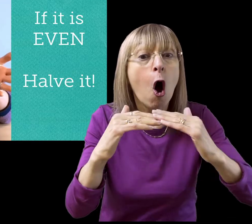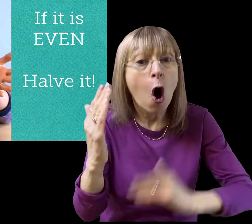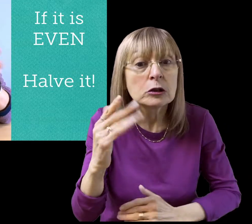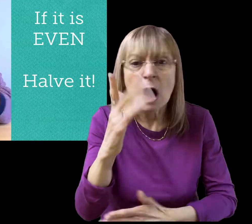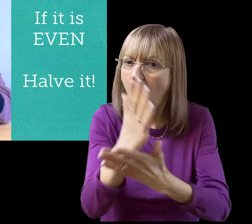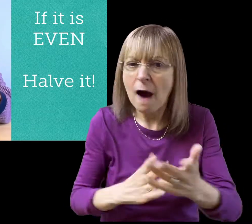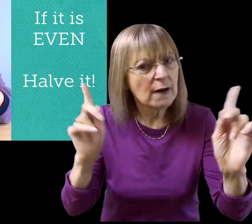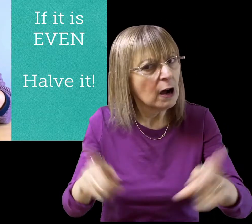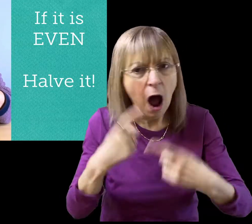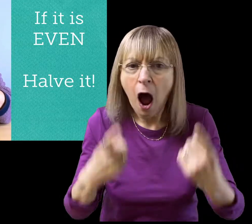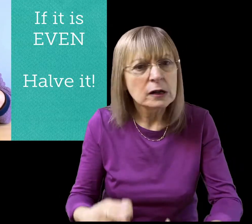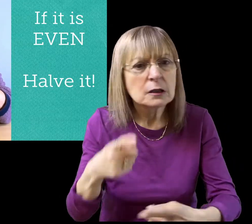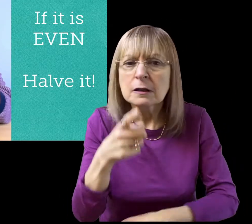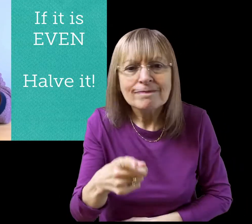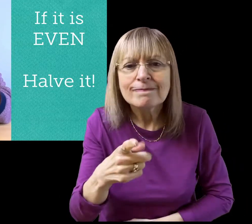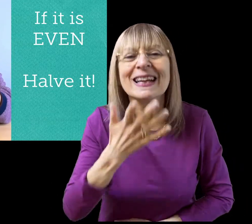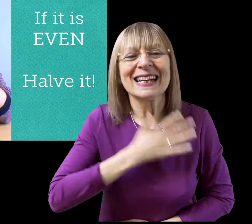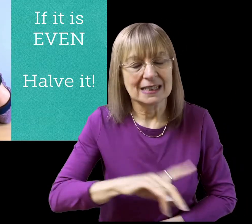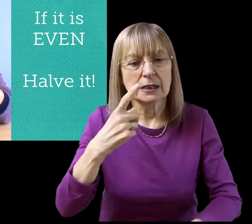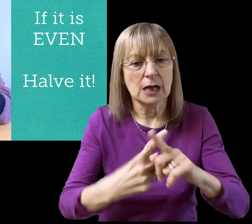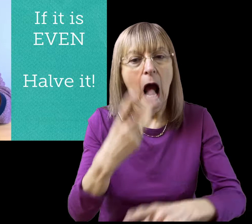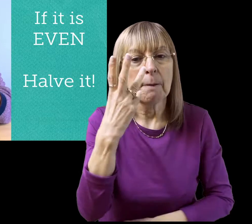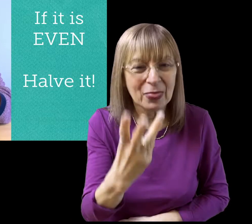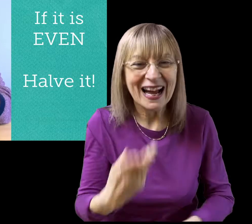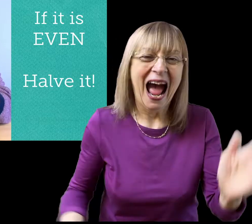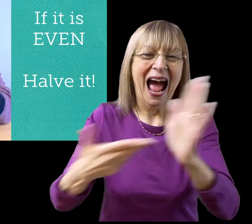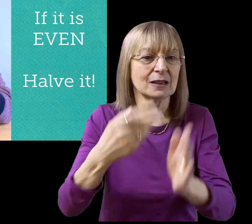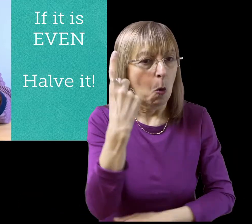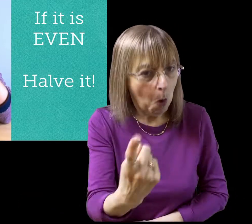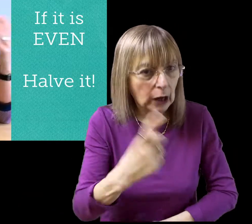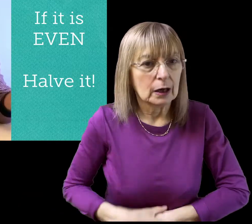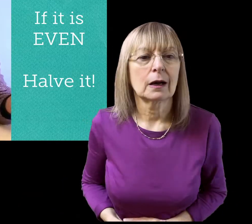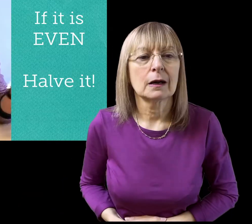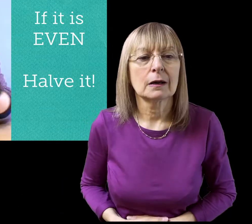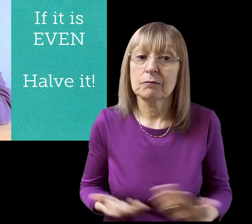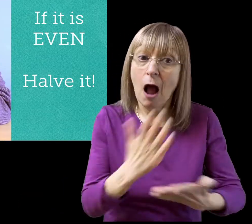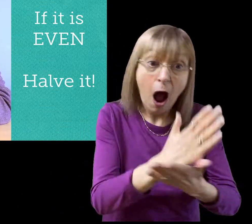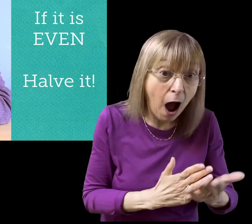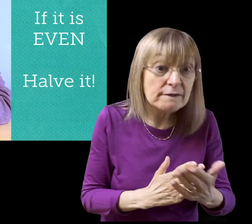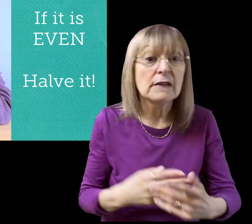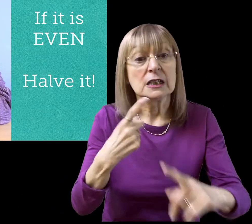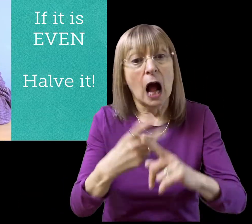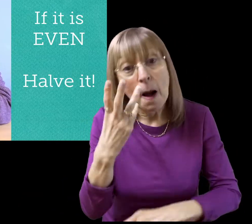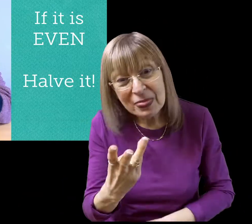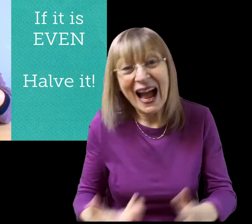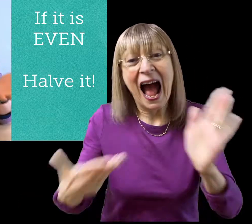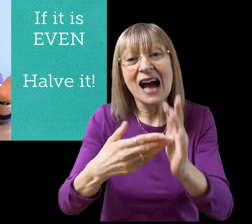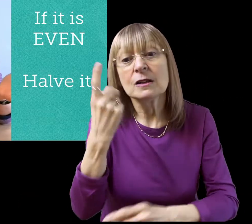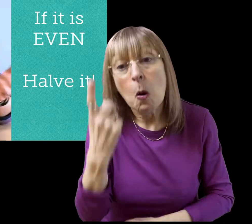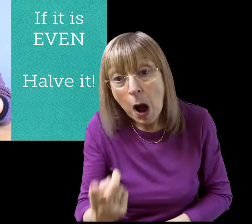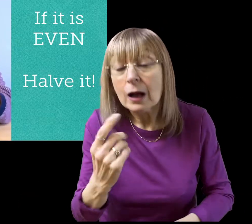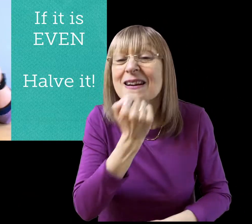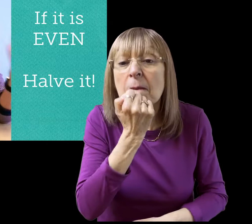can't halve it, not to end up with a whole number anyway, so you triple it and add 1. Half or triple plus 1. Well,